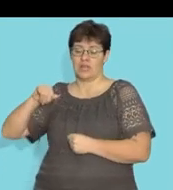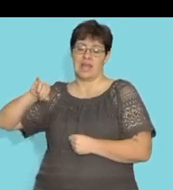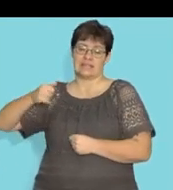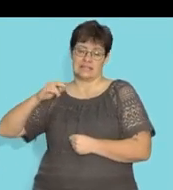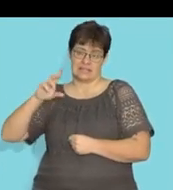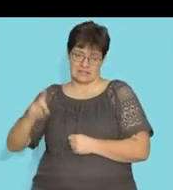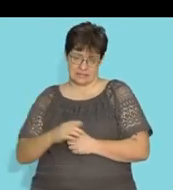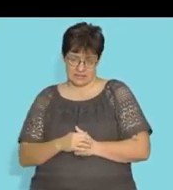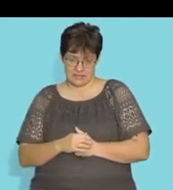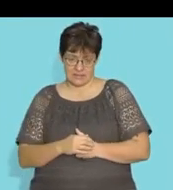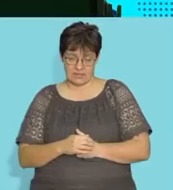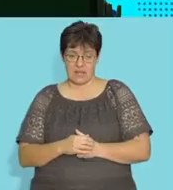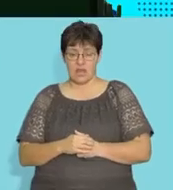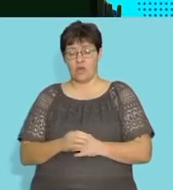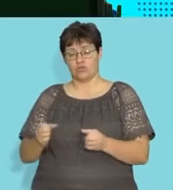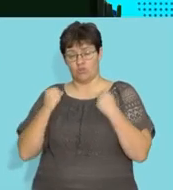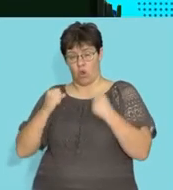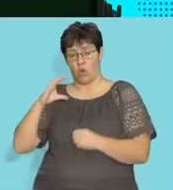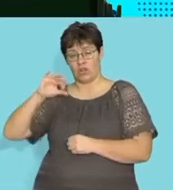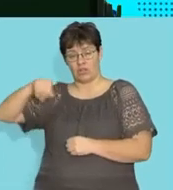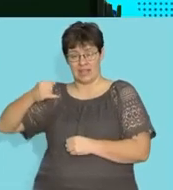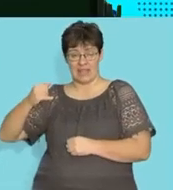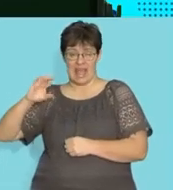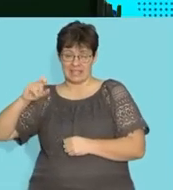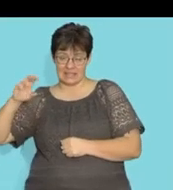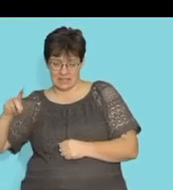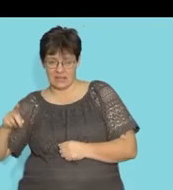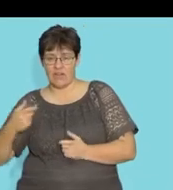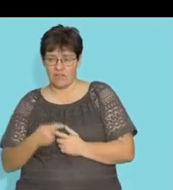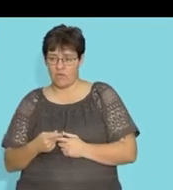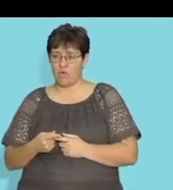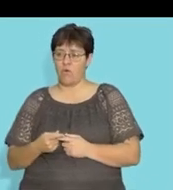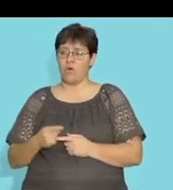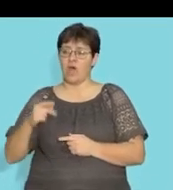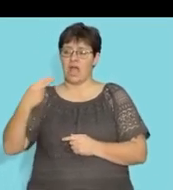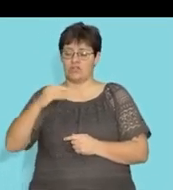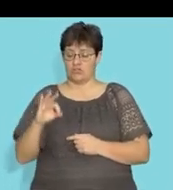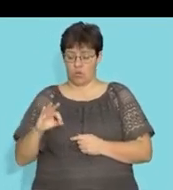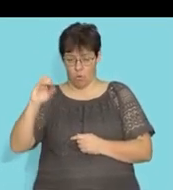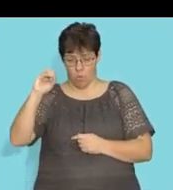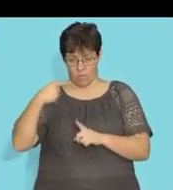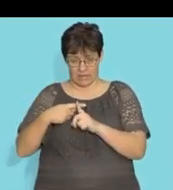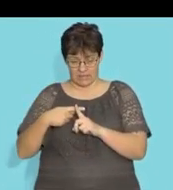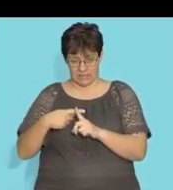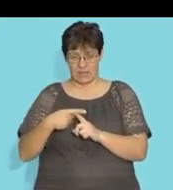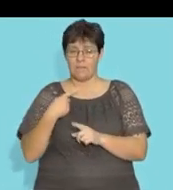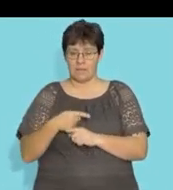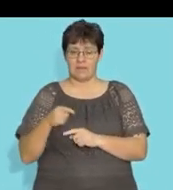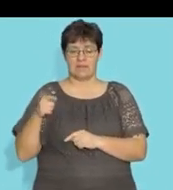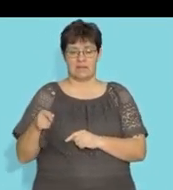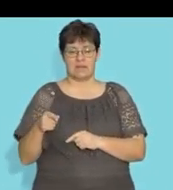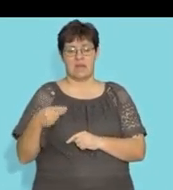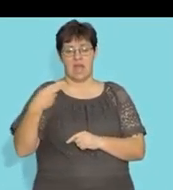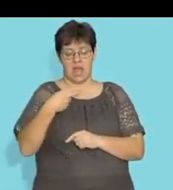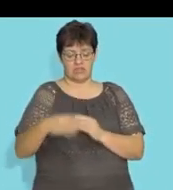strong conjugate acid. And the strong conjugate acid to the likes of hydronium ion is now